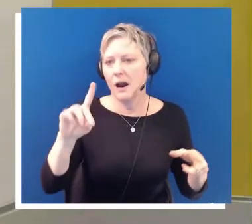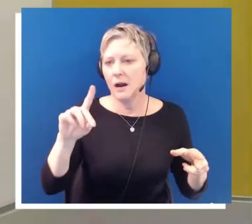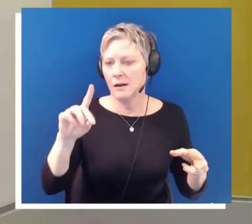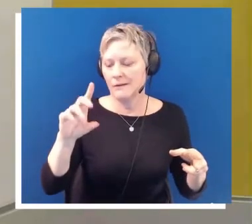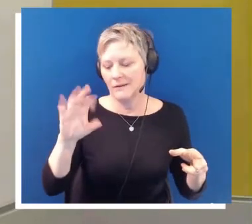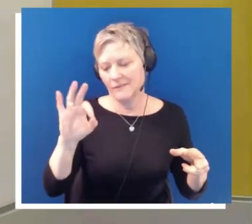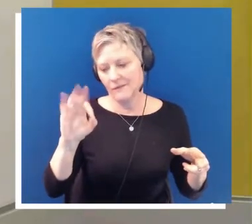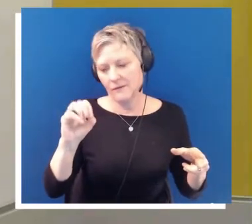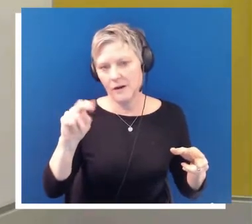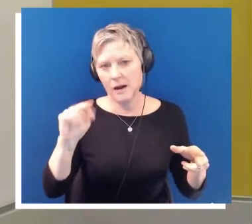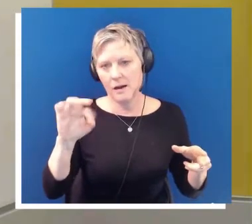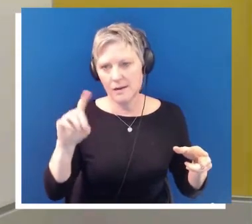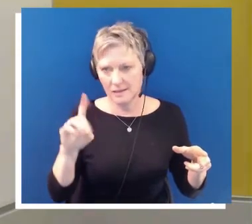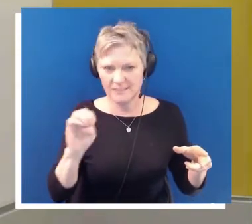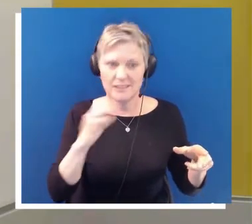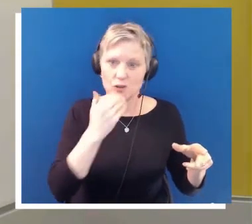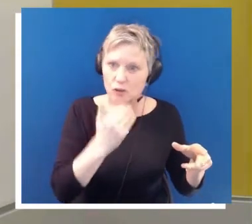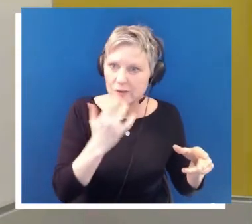flavor. So I just go right around,